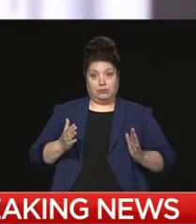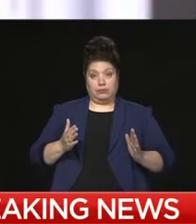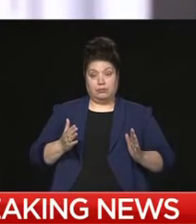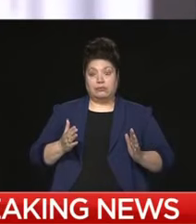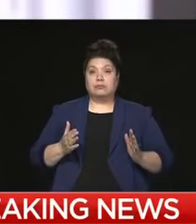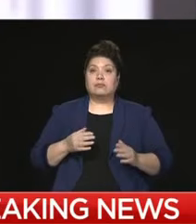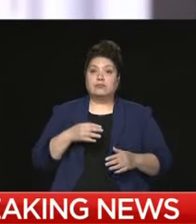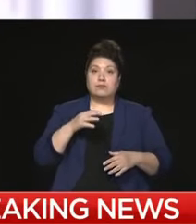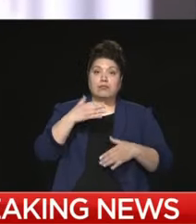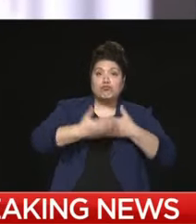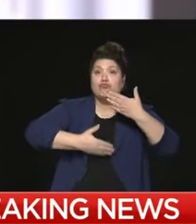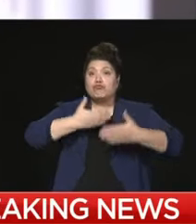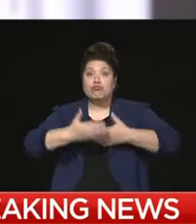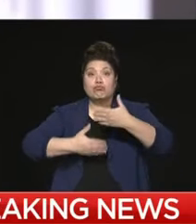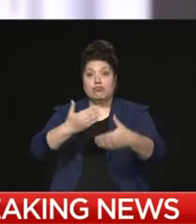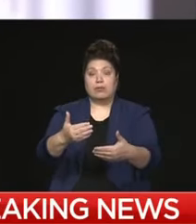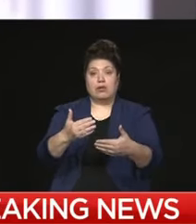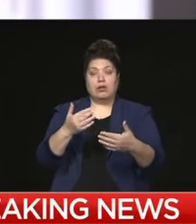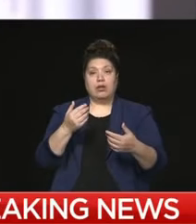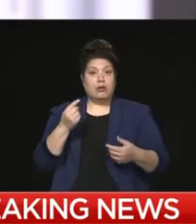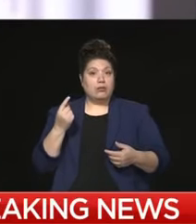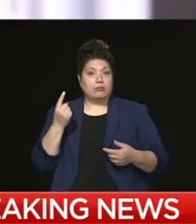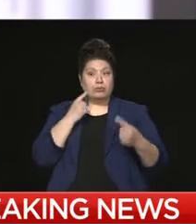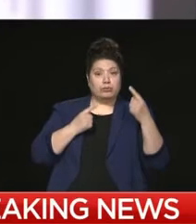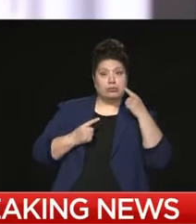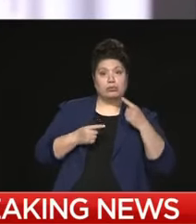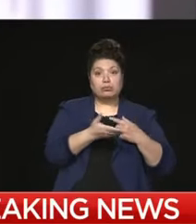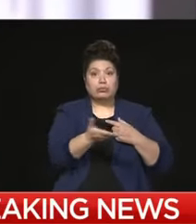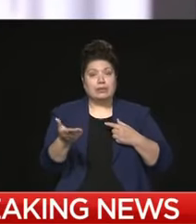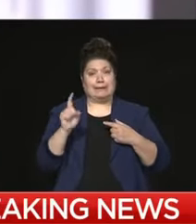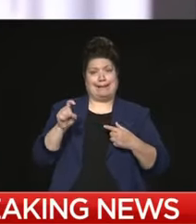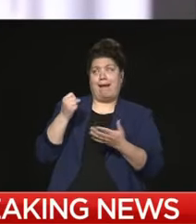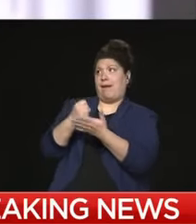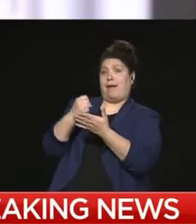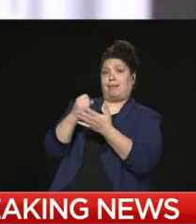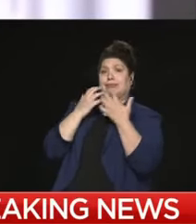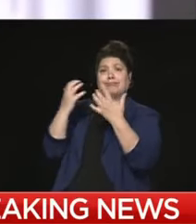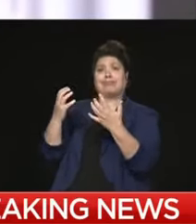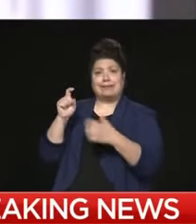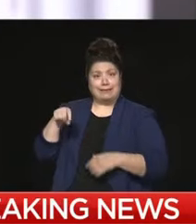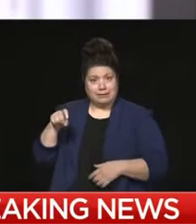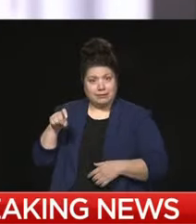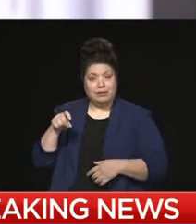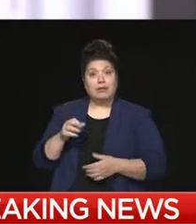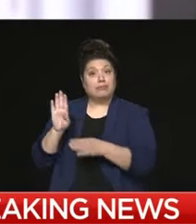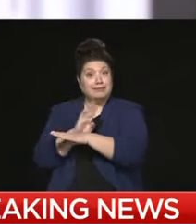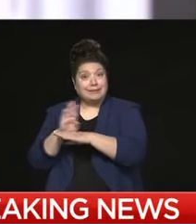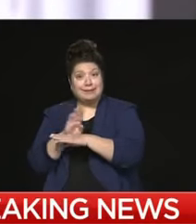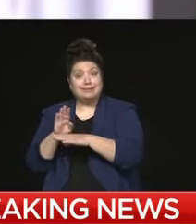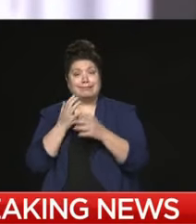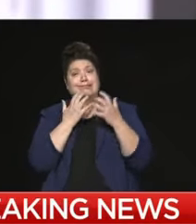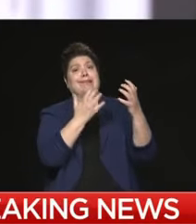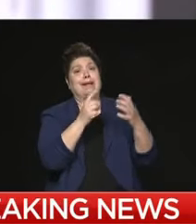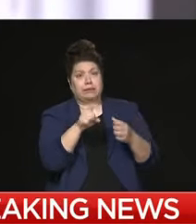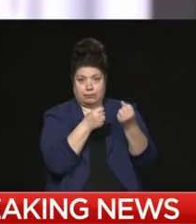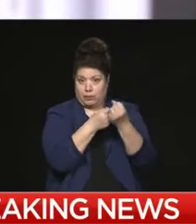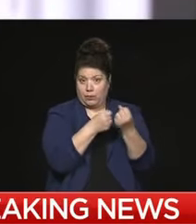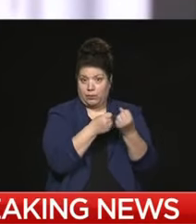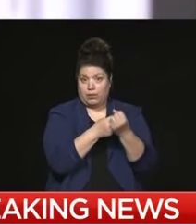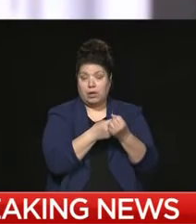As things evolve, we're hearing from Canadians who need more help, from businesses who need more support. No